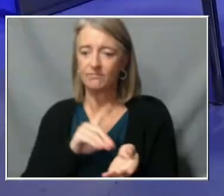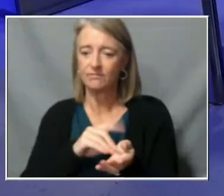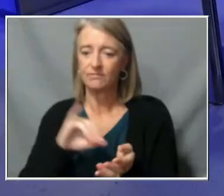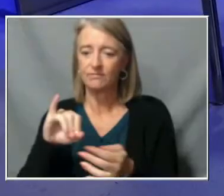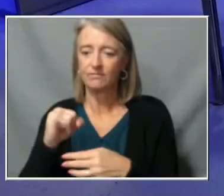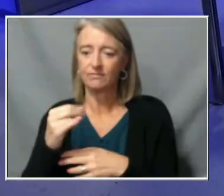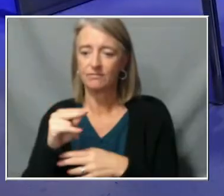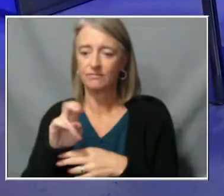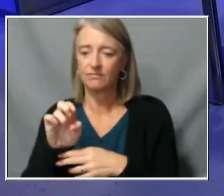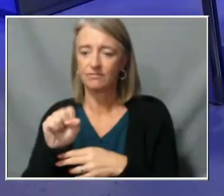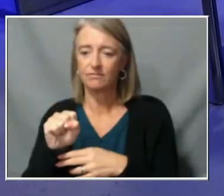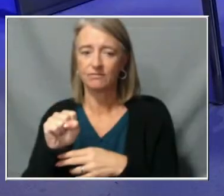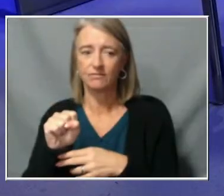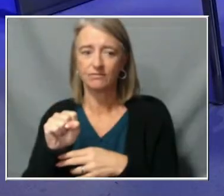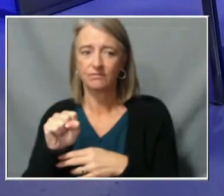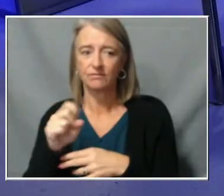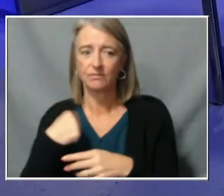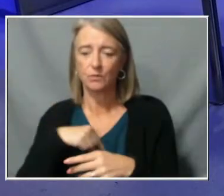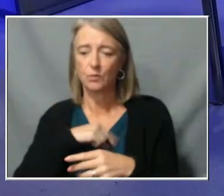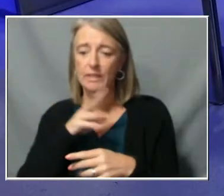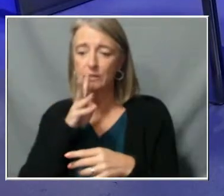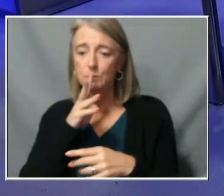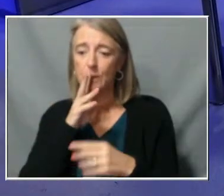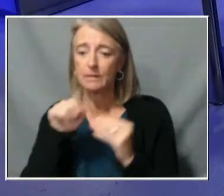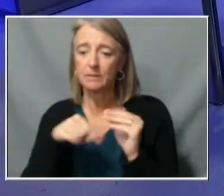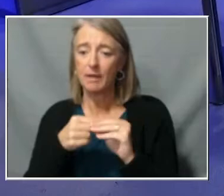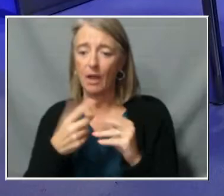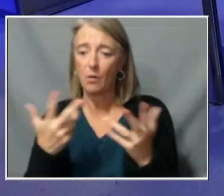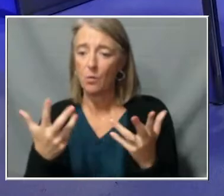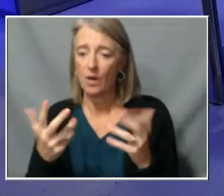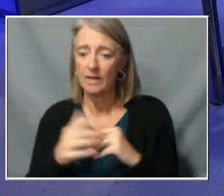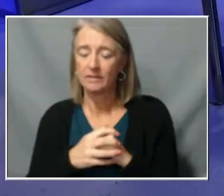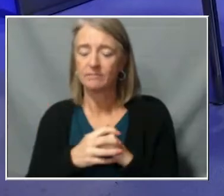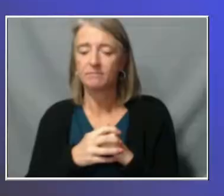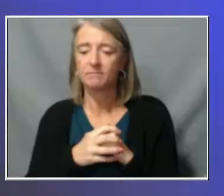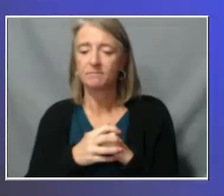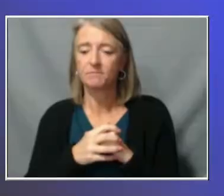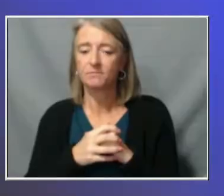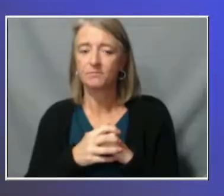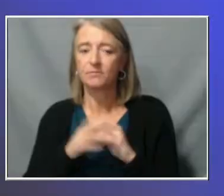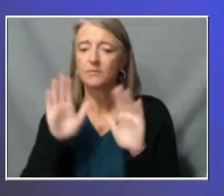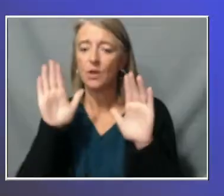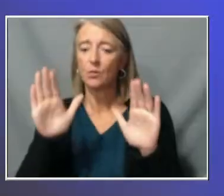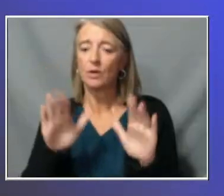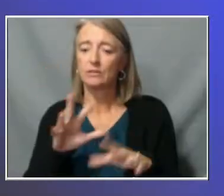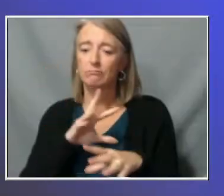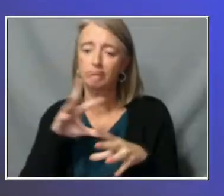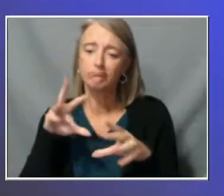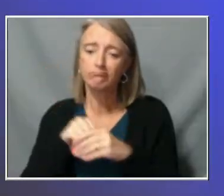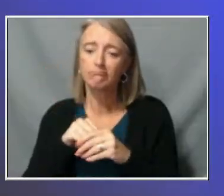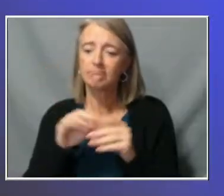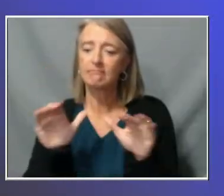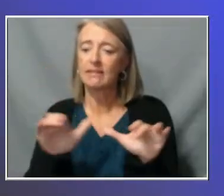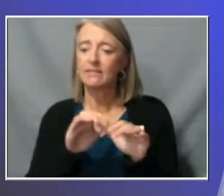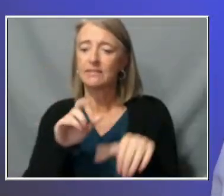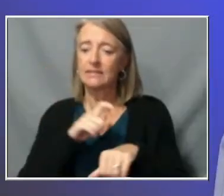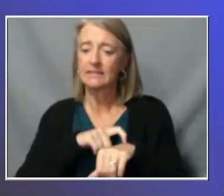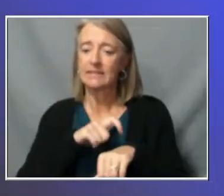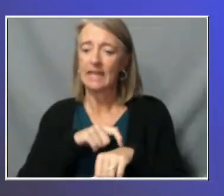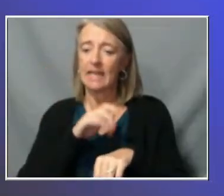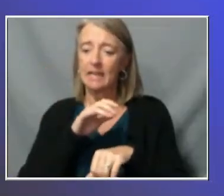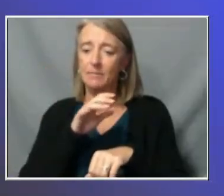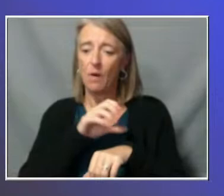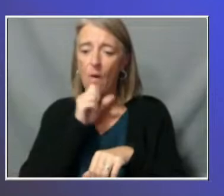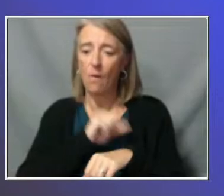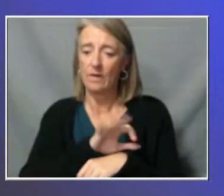mean, what we talked about here is, it's wonderful to engage in activity from the time you're 9 to 90,